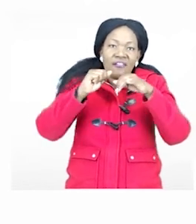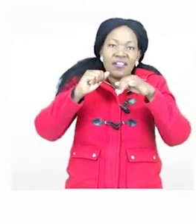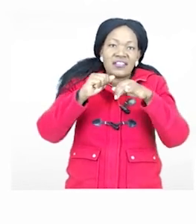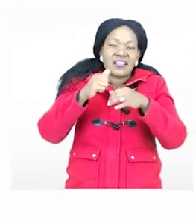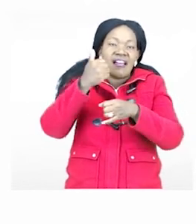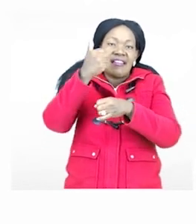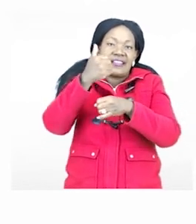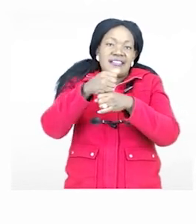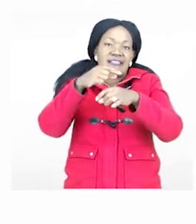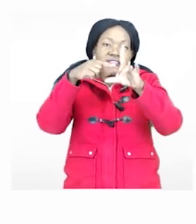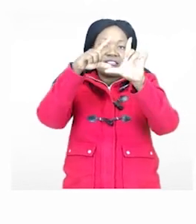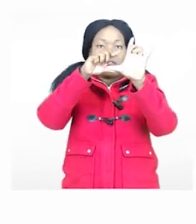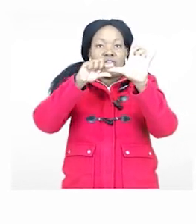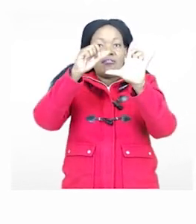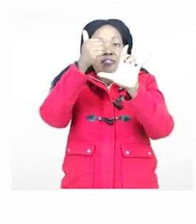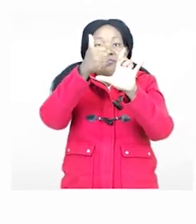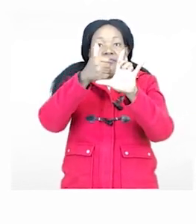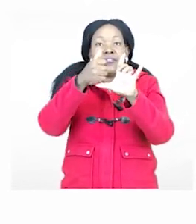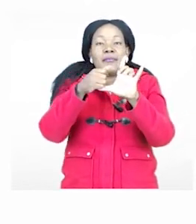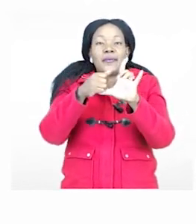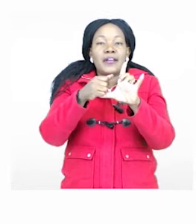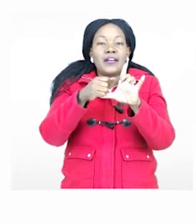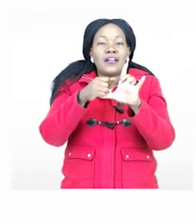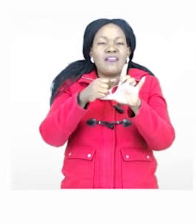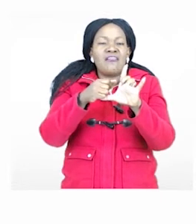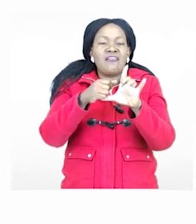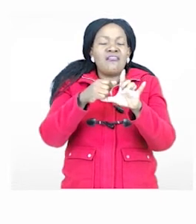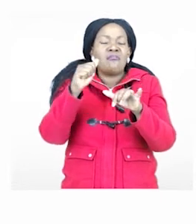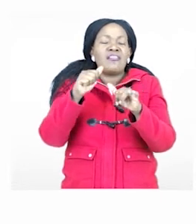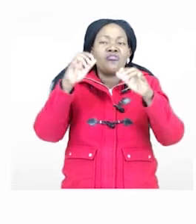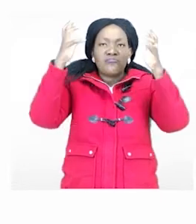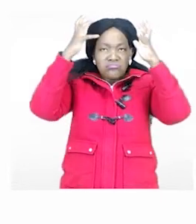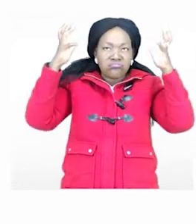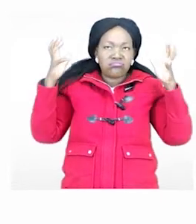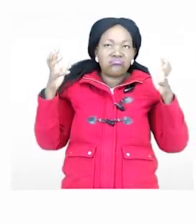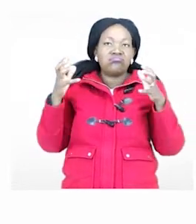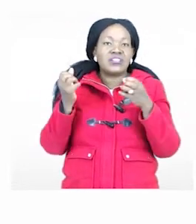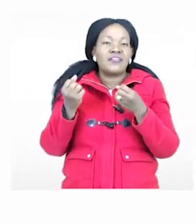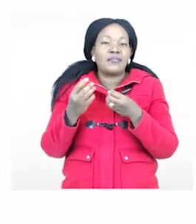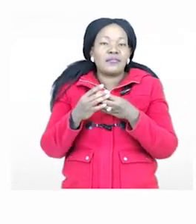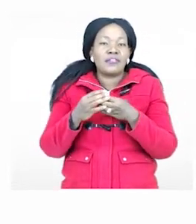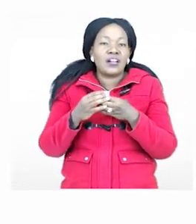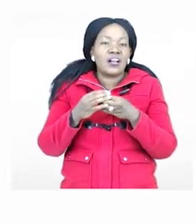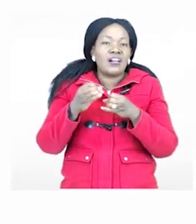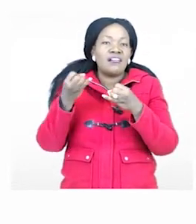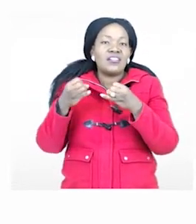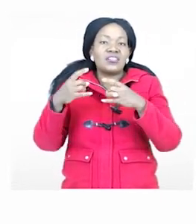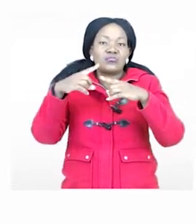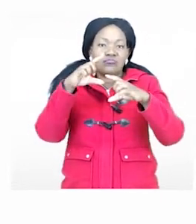sit on a branch whilst the other one have a big mane of hair. And the last one,